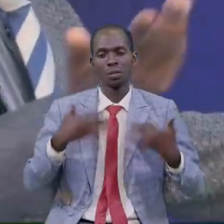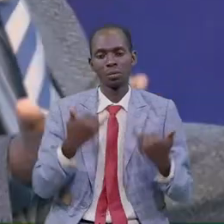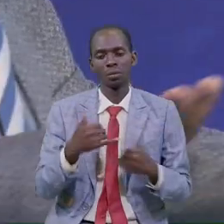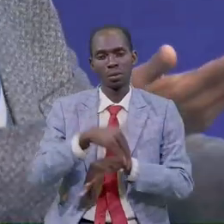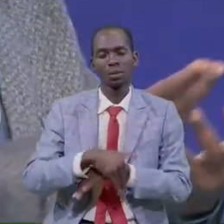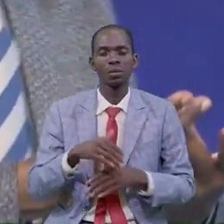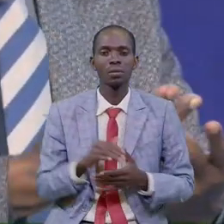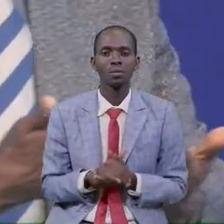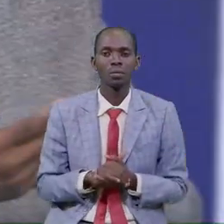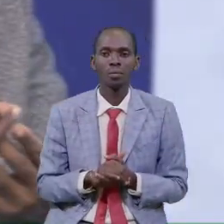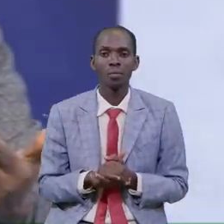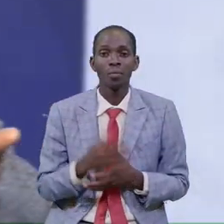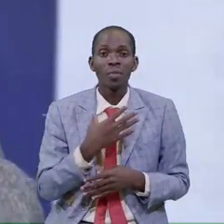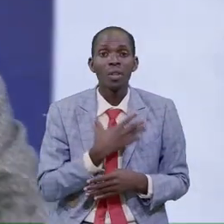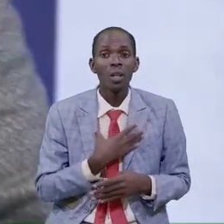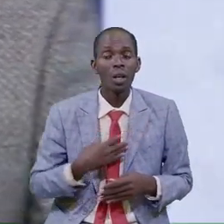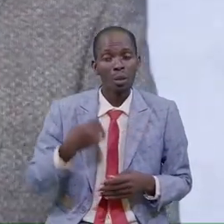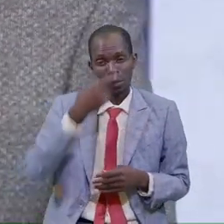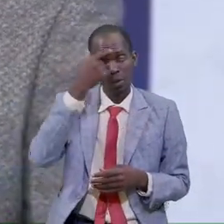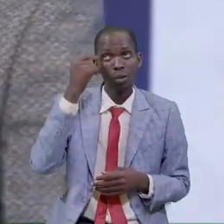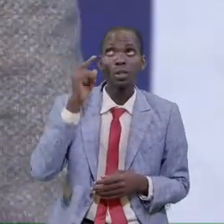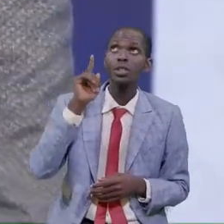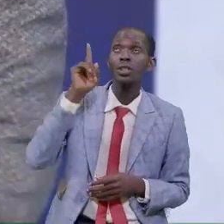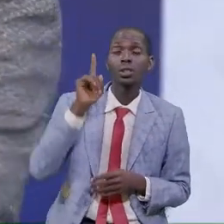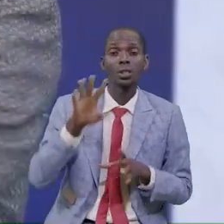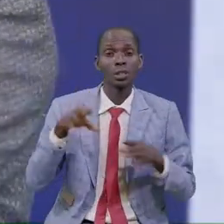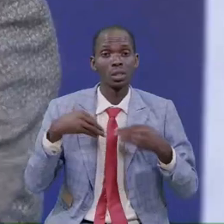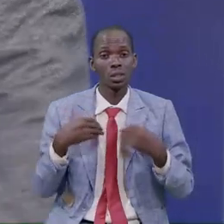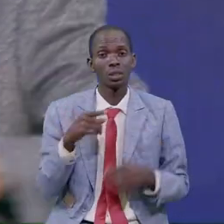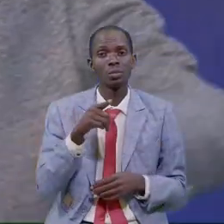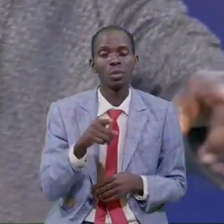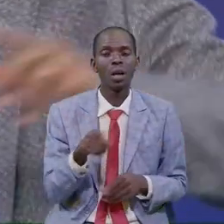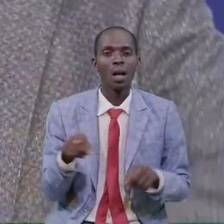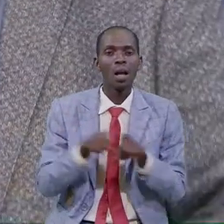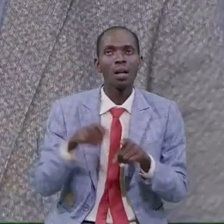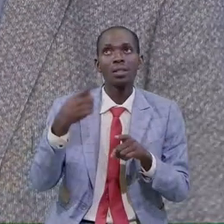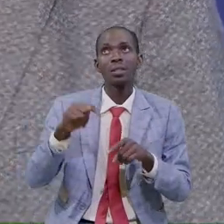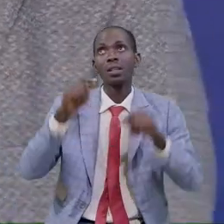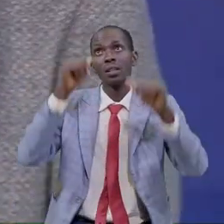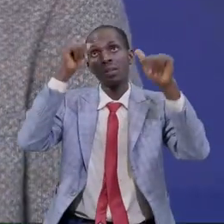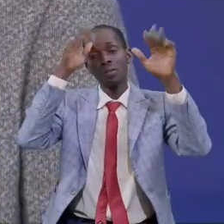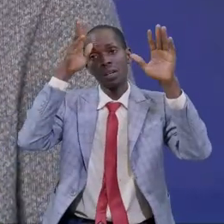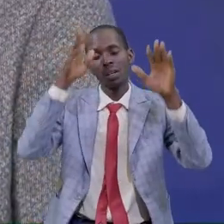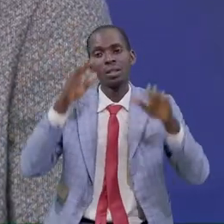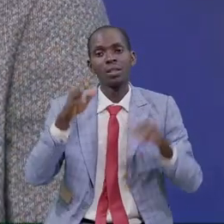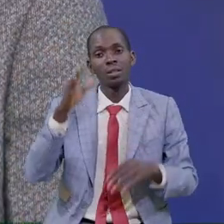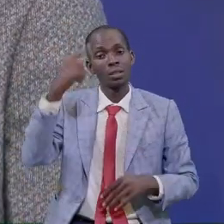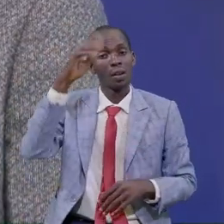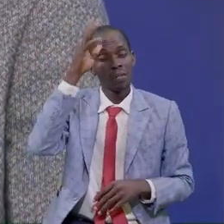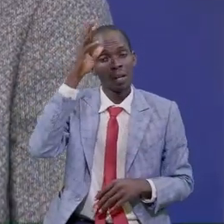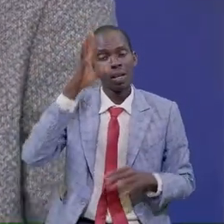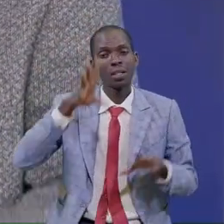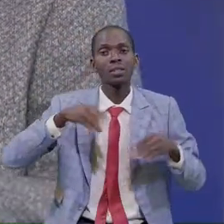and because régler. He receives you, parce qu'il vous reçoit, like the father received the prodigal son. Le père reçoit le fils